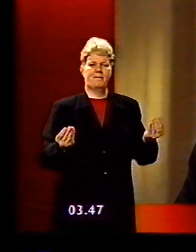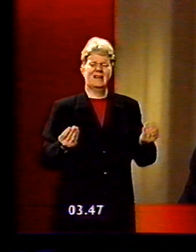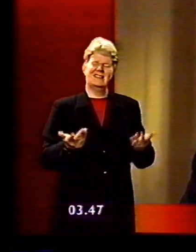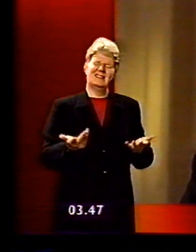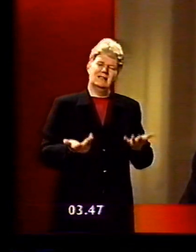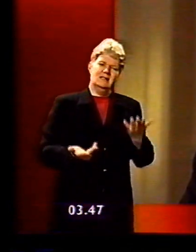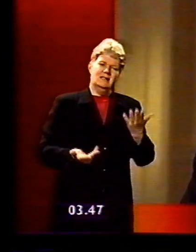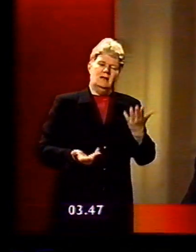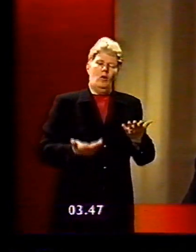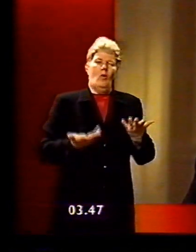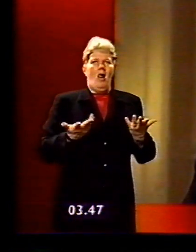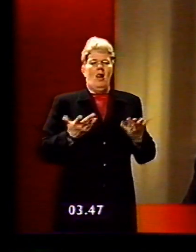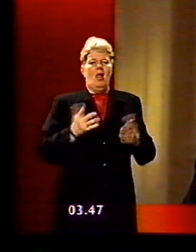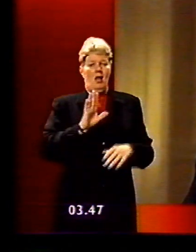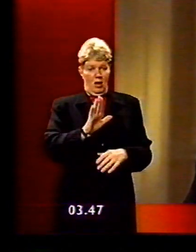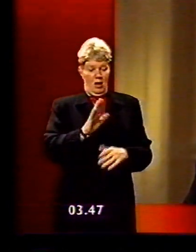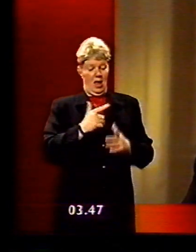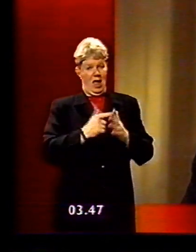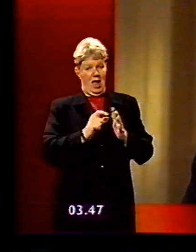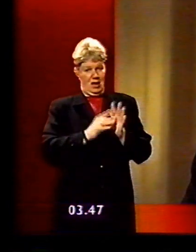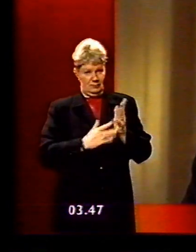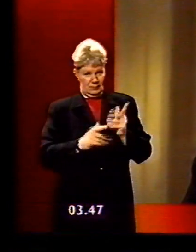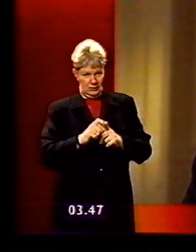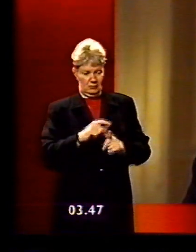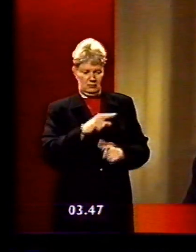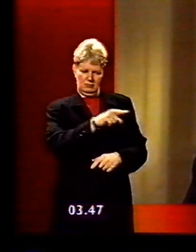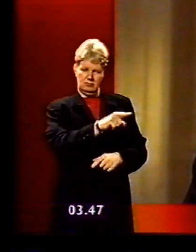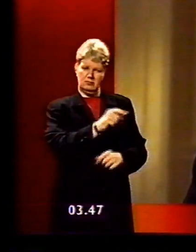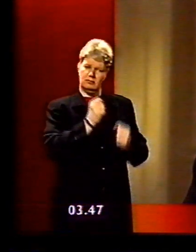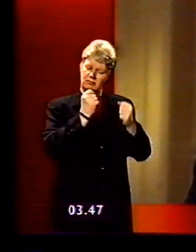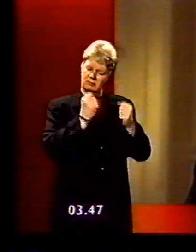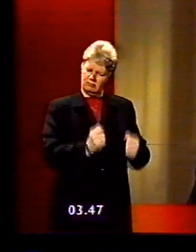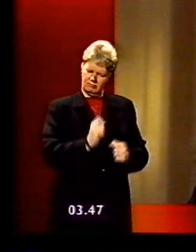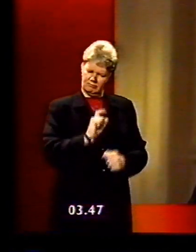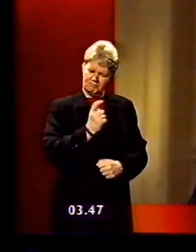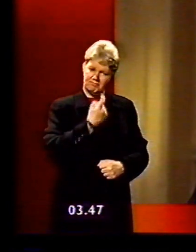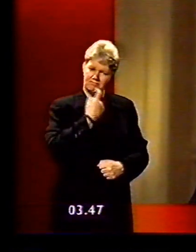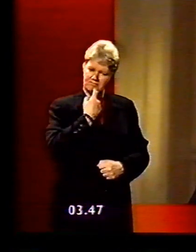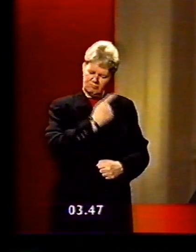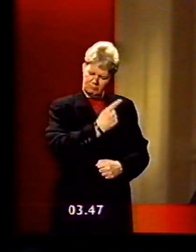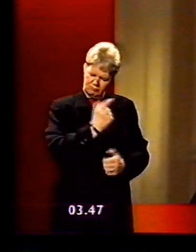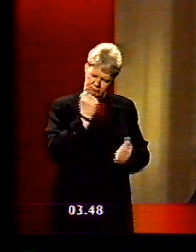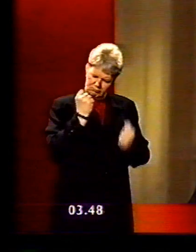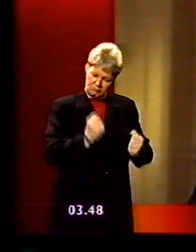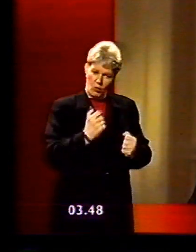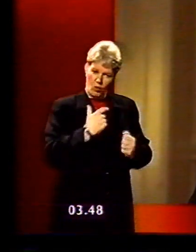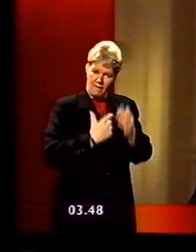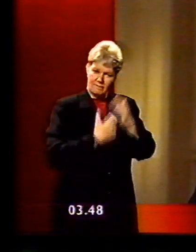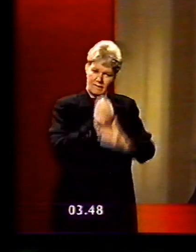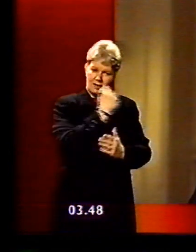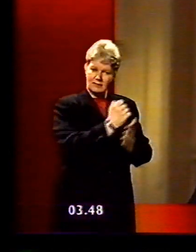Let me say this. Edmund Horman was very determined to find his son. So